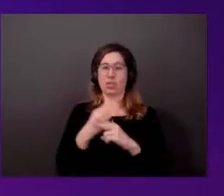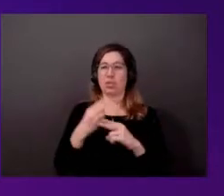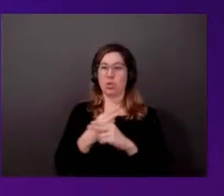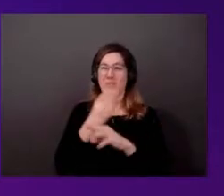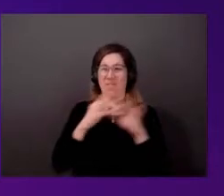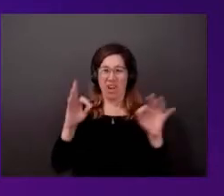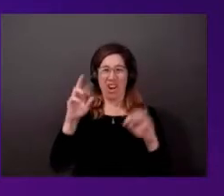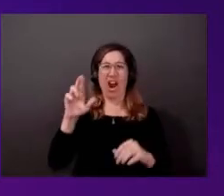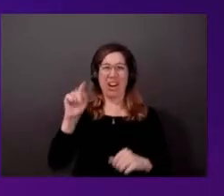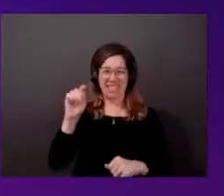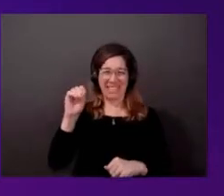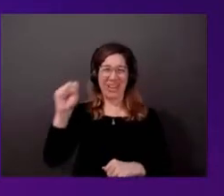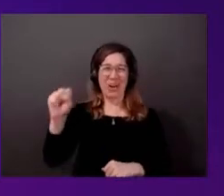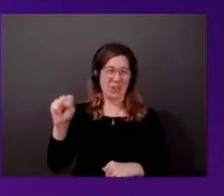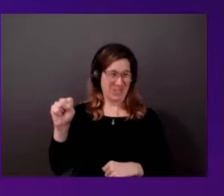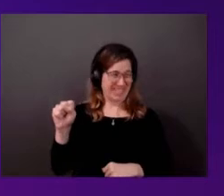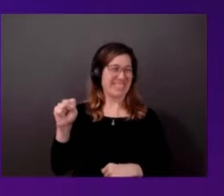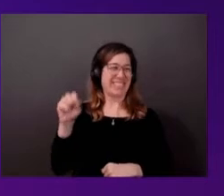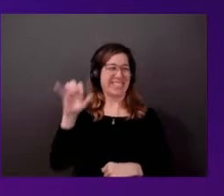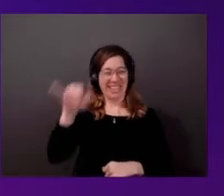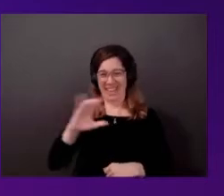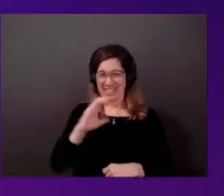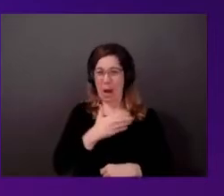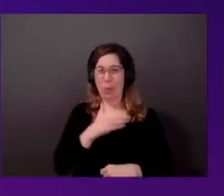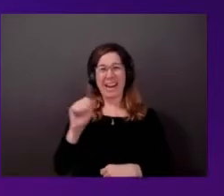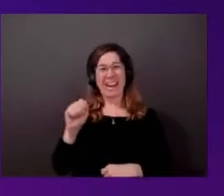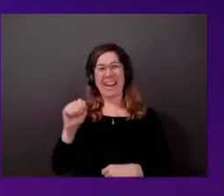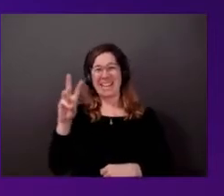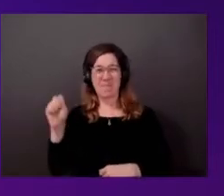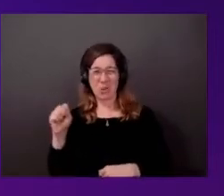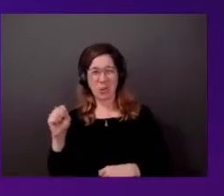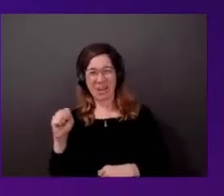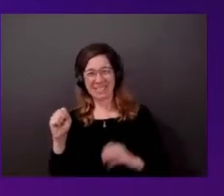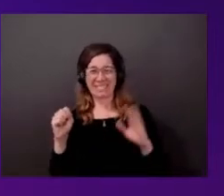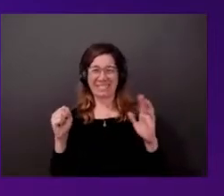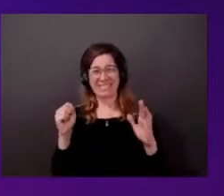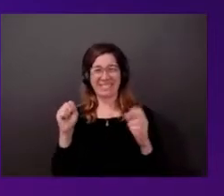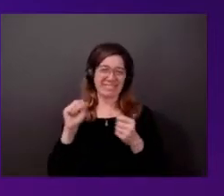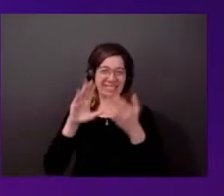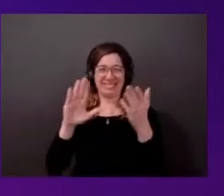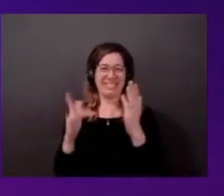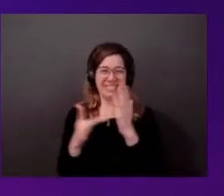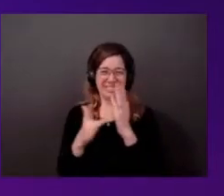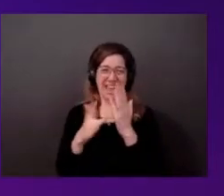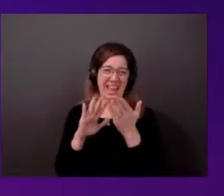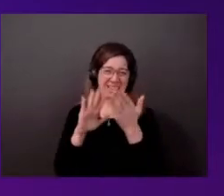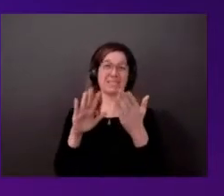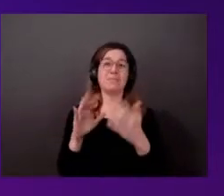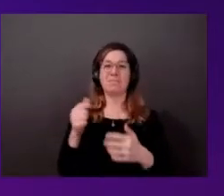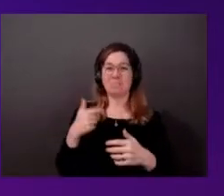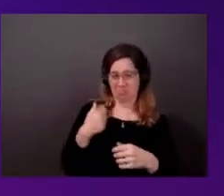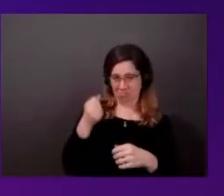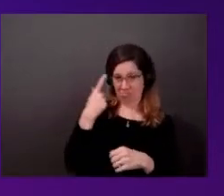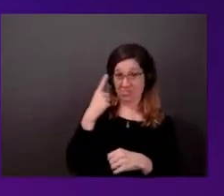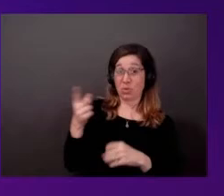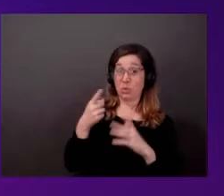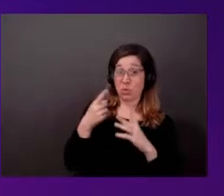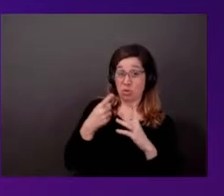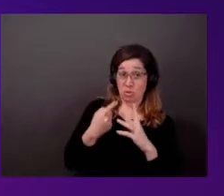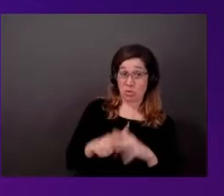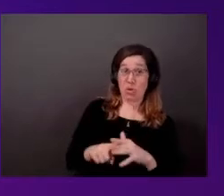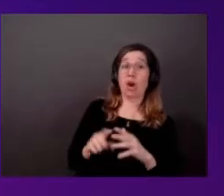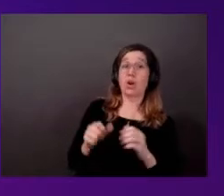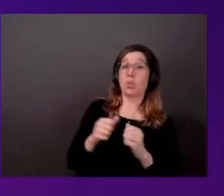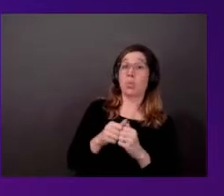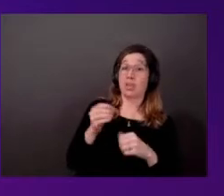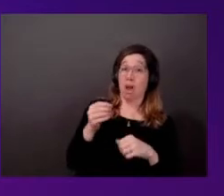of AWS tech, if you want to look at it that way. Yes, I understand. So your journey started with on-prem and moved towards the cloud,